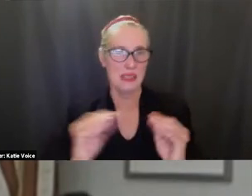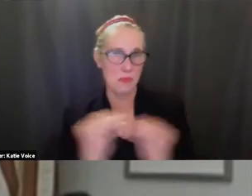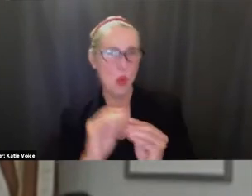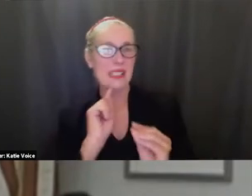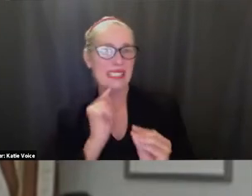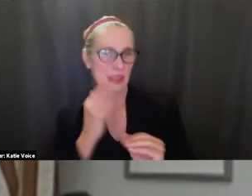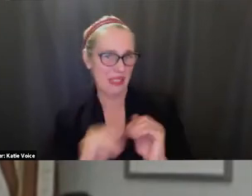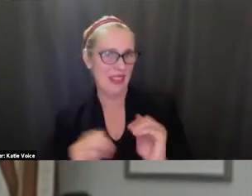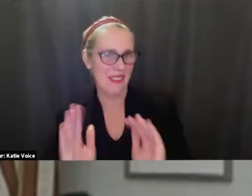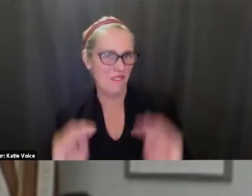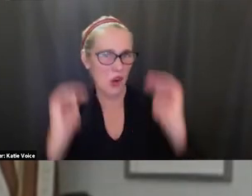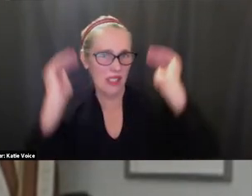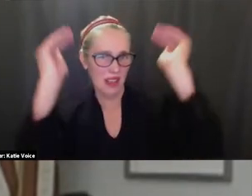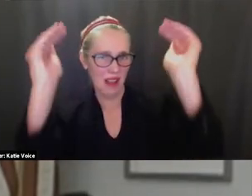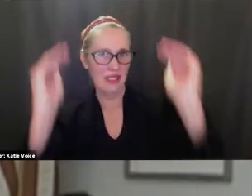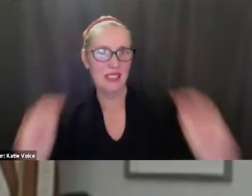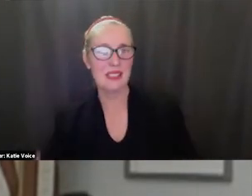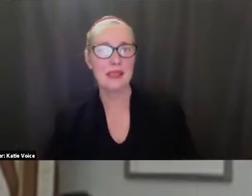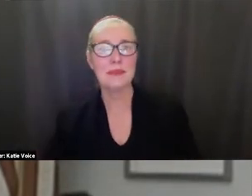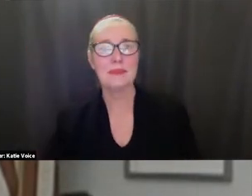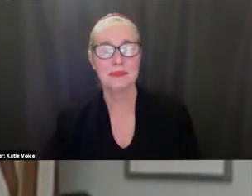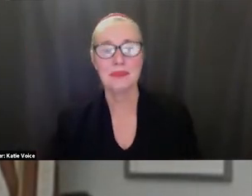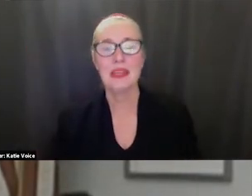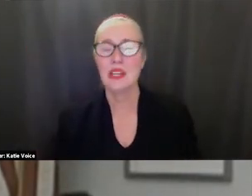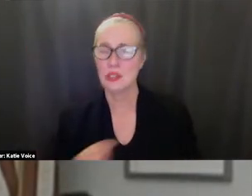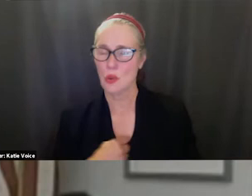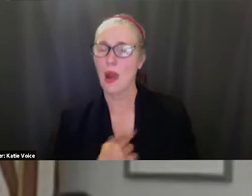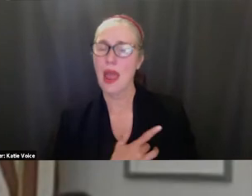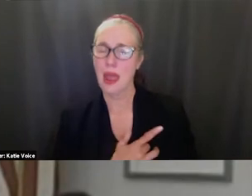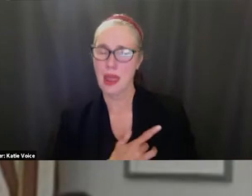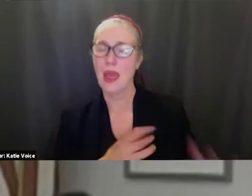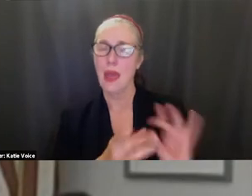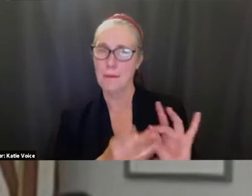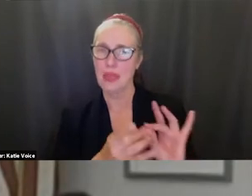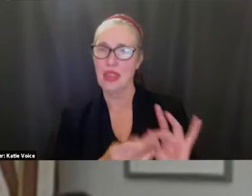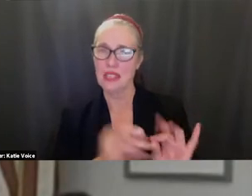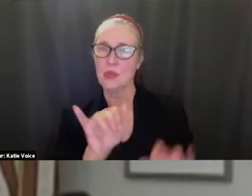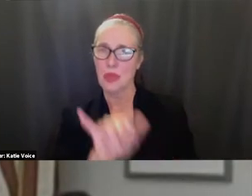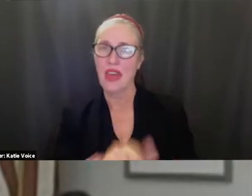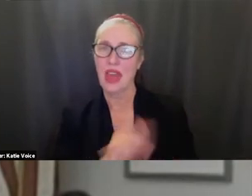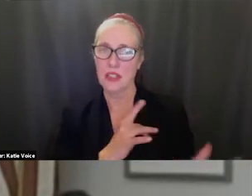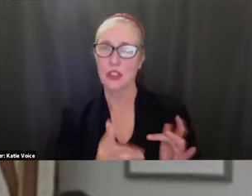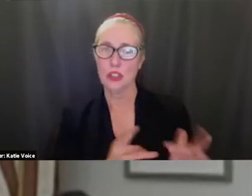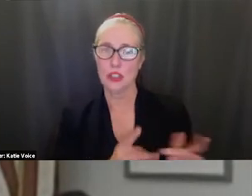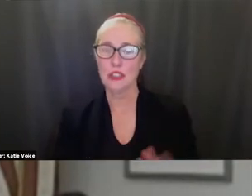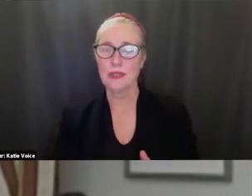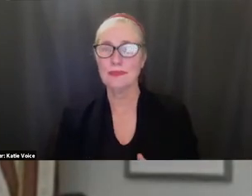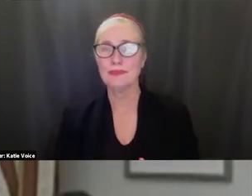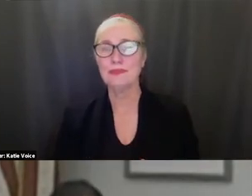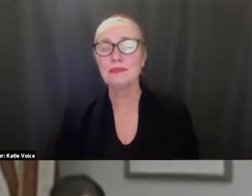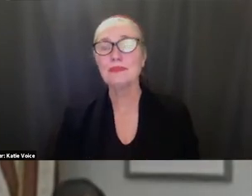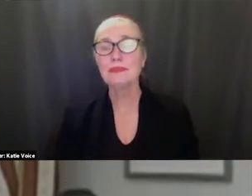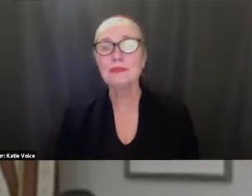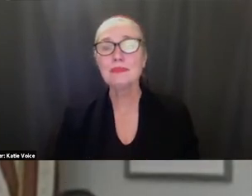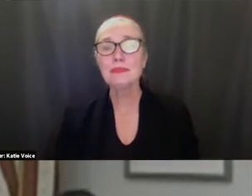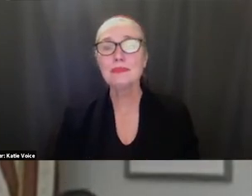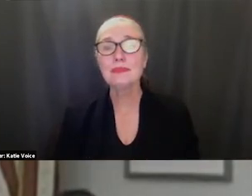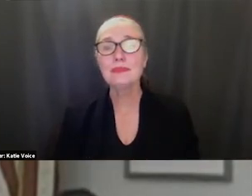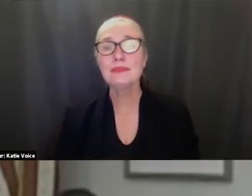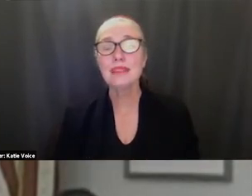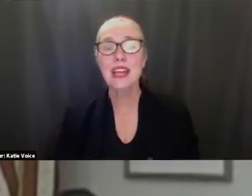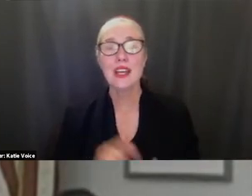is uh is out there and and something i can empathize with thank you thank you miss alvarez thank